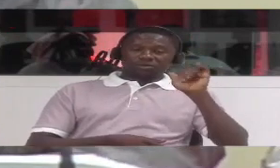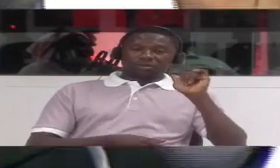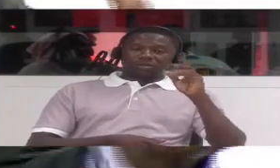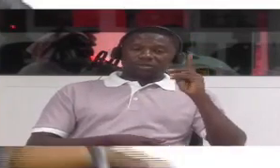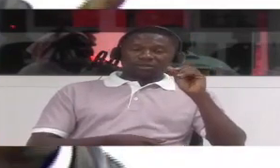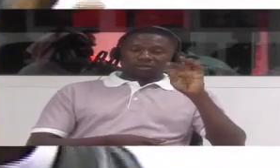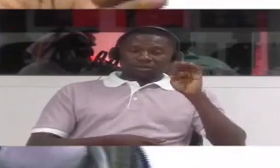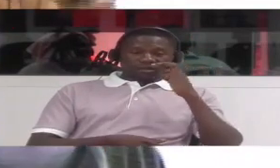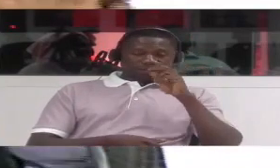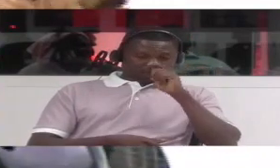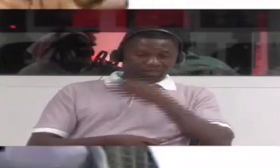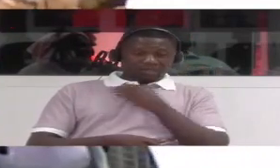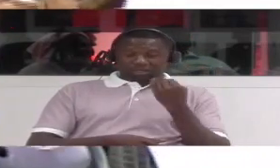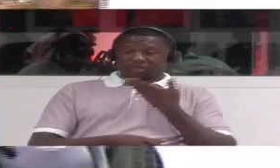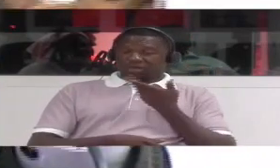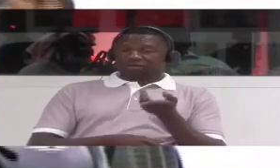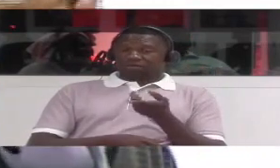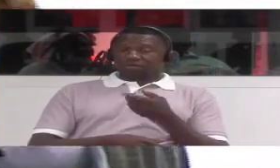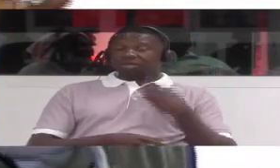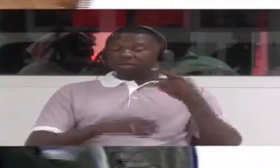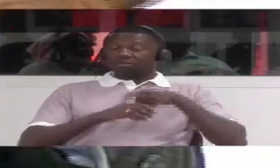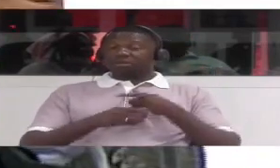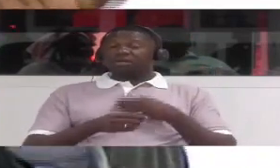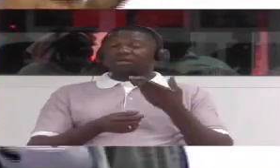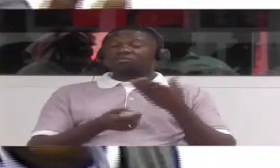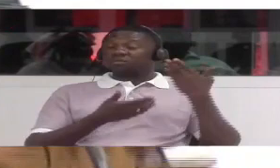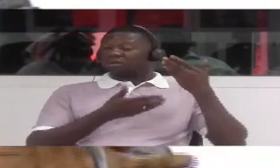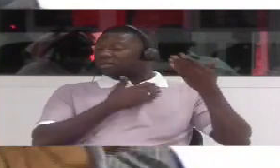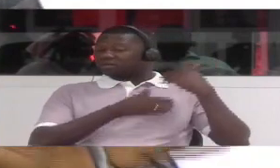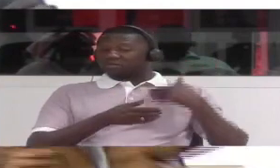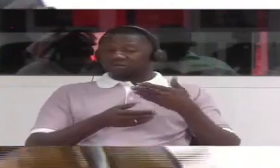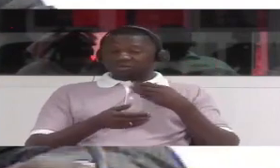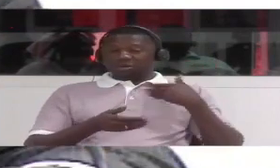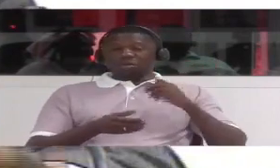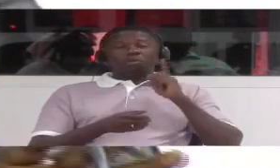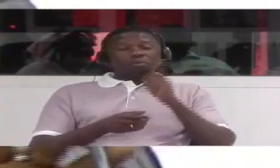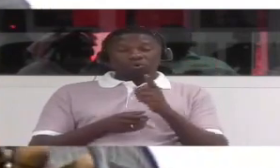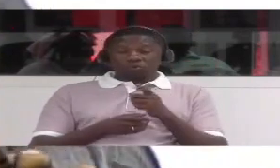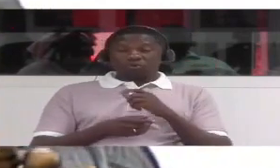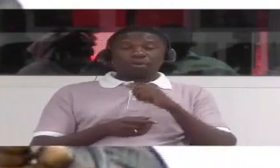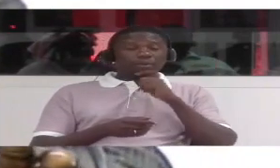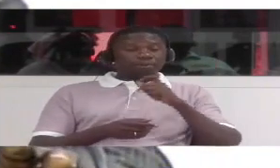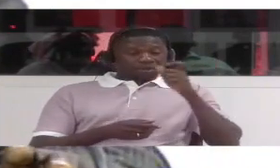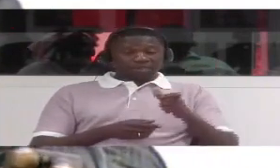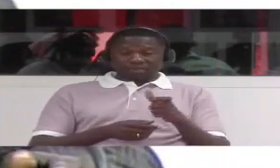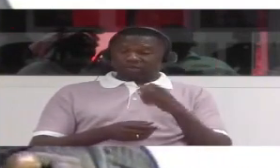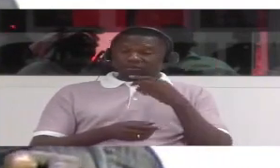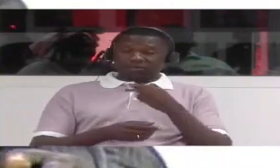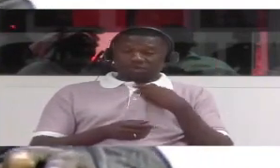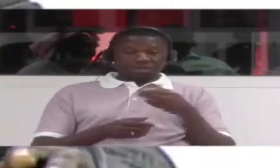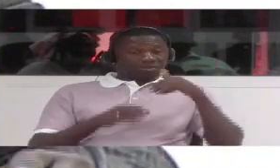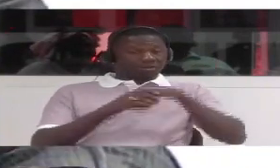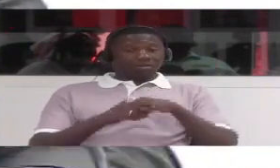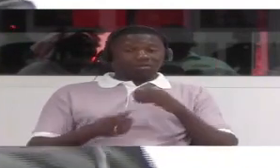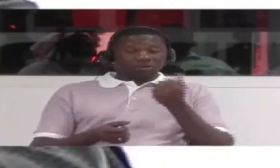really suggested that I was probably among the most, wanted or hated figure in the media at the time, but they mentioned Ibrahim